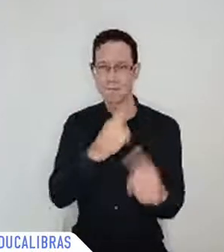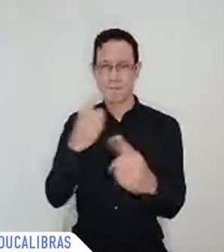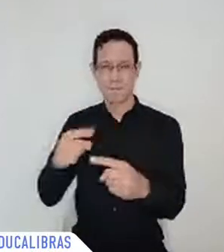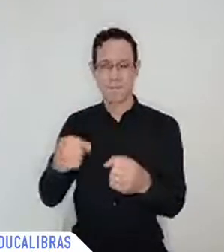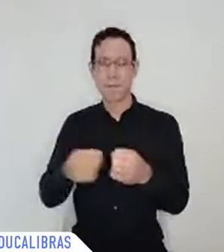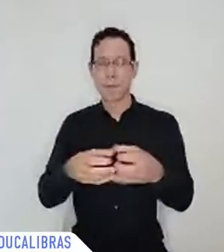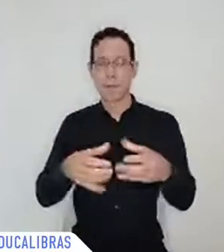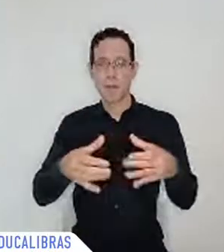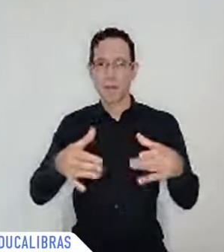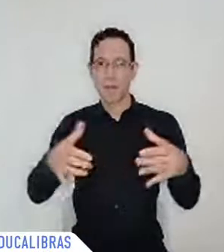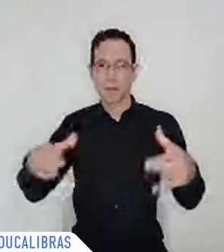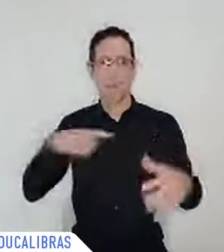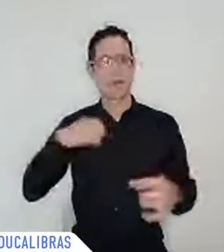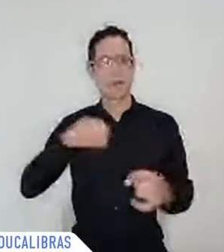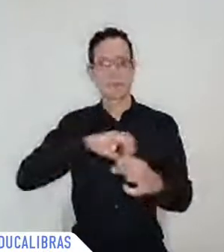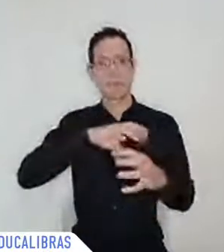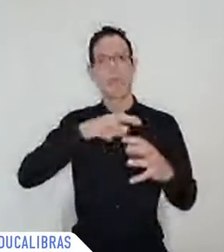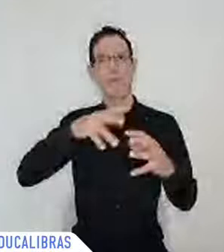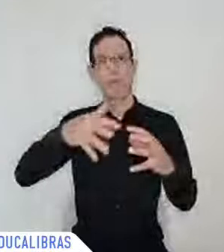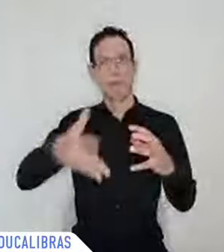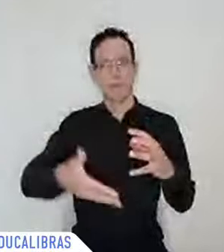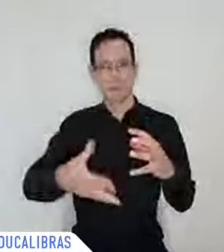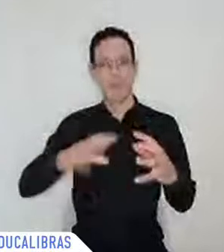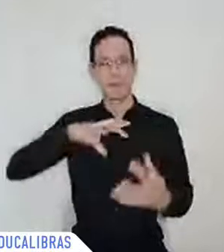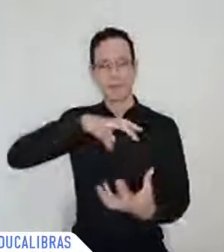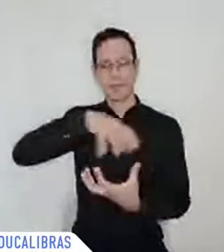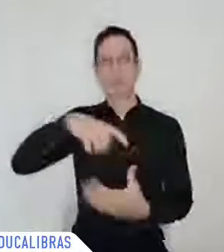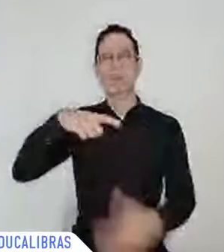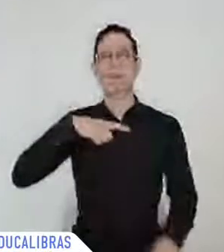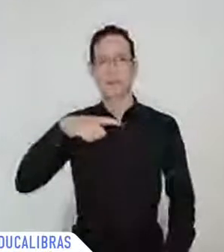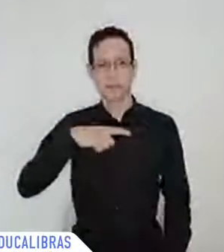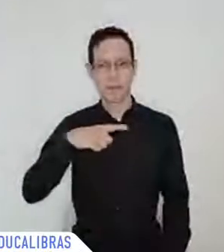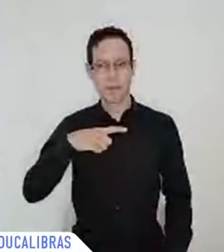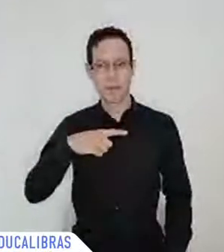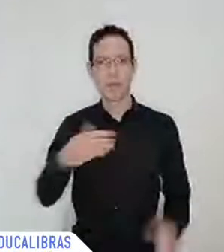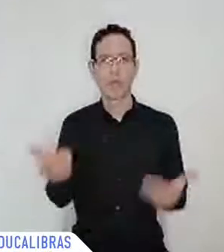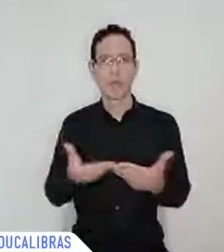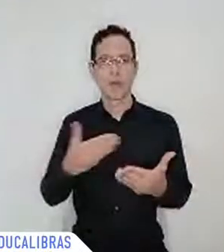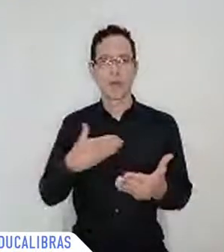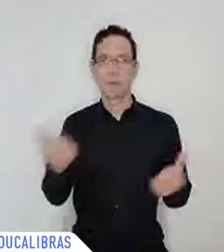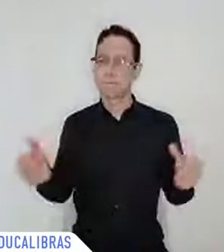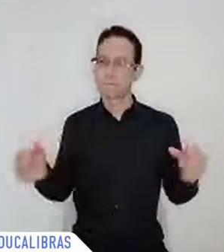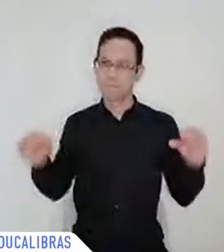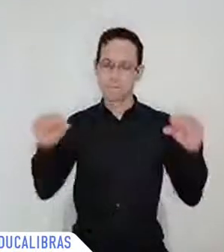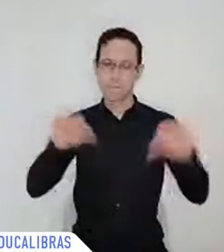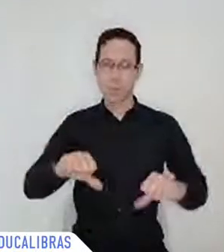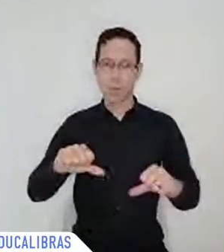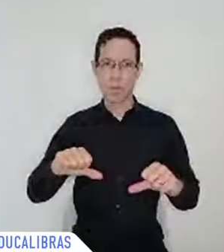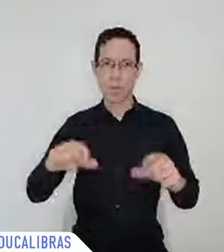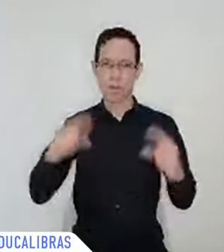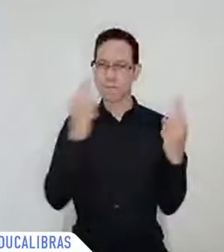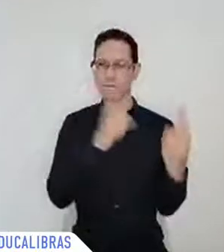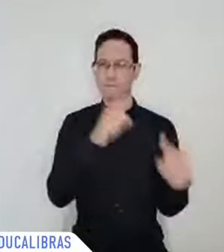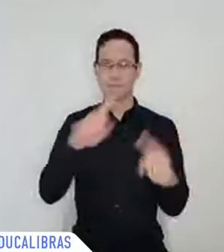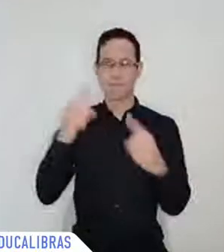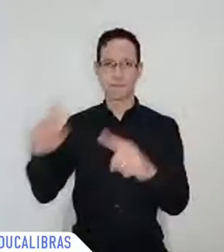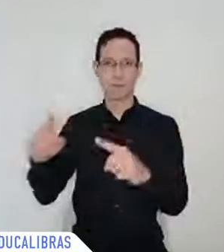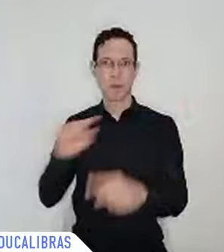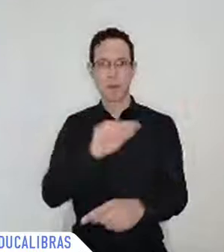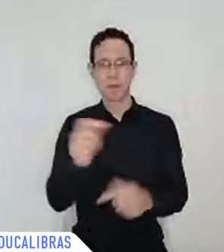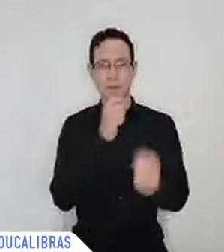Harassment online is something that happens at global scale. is one of the